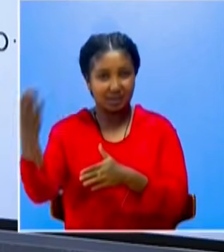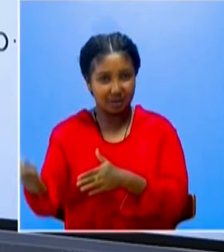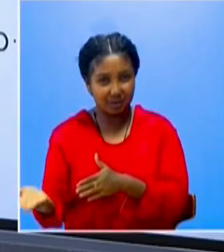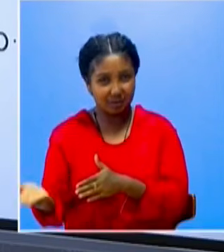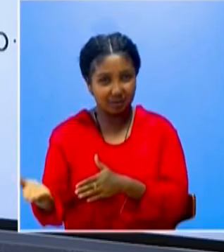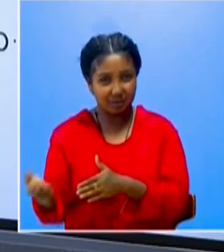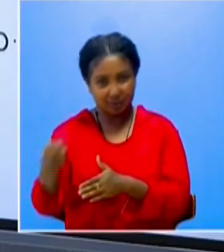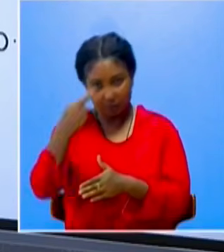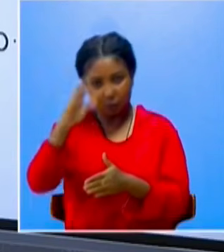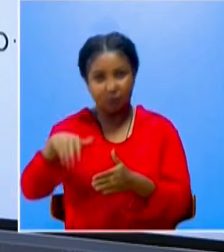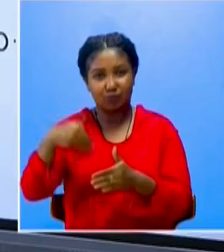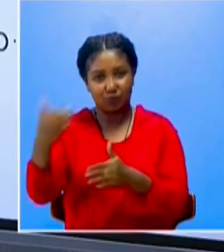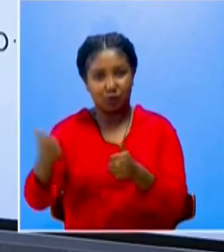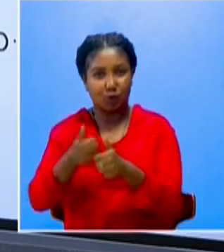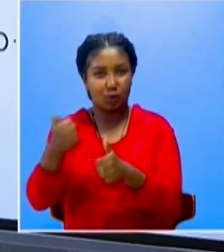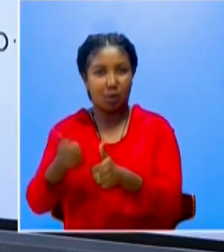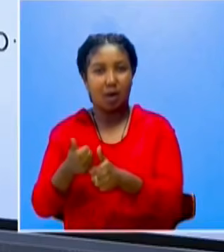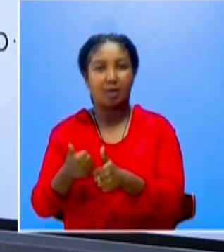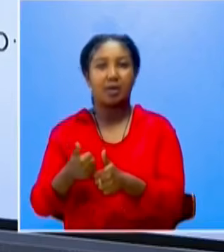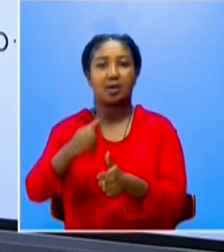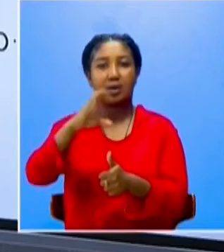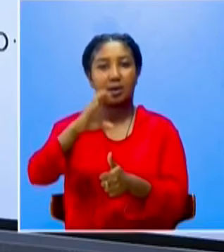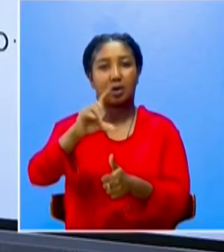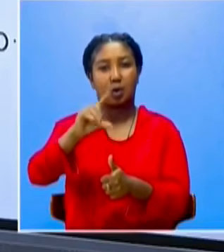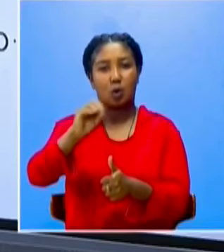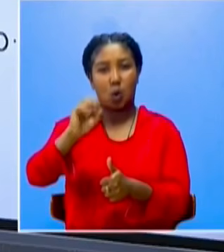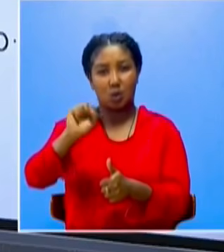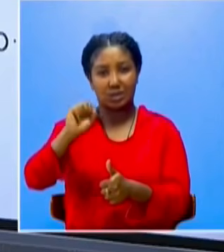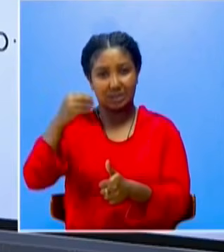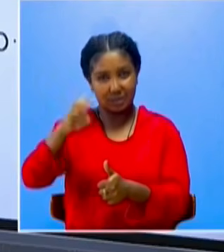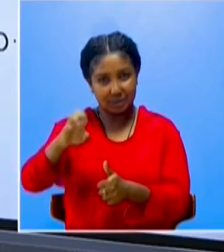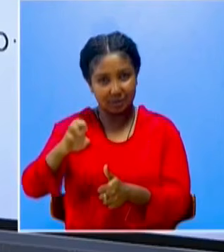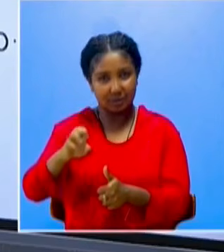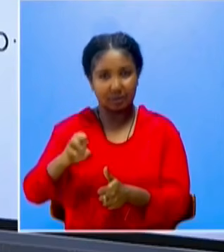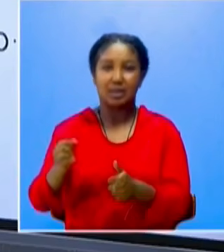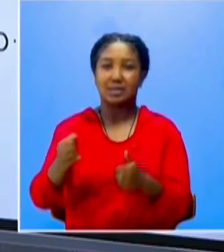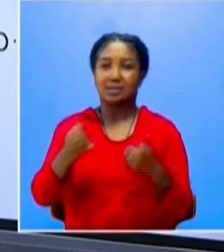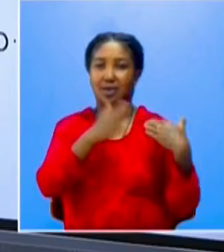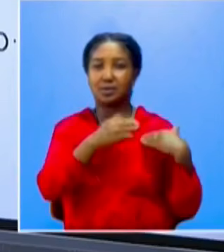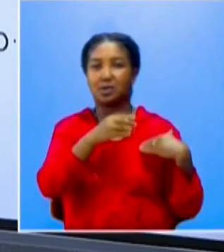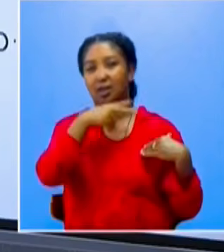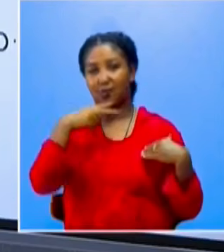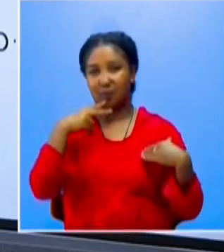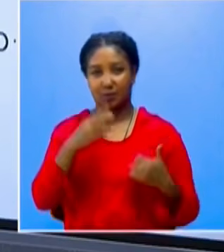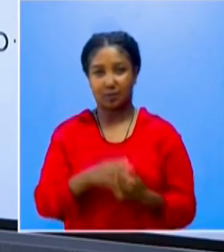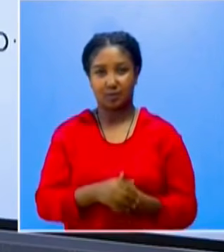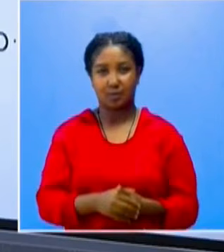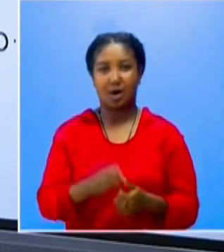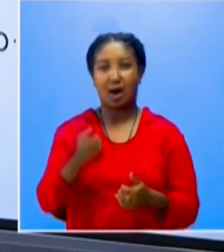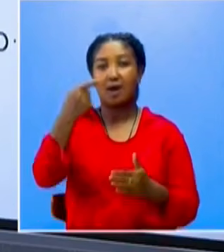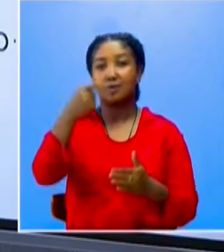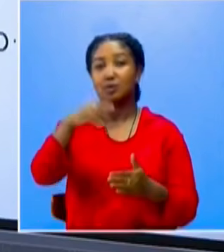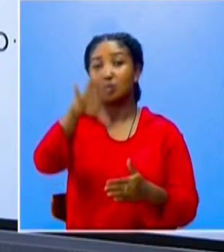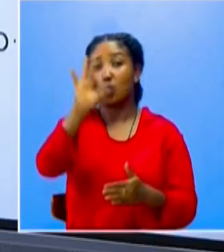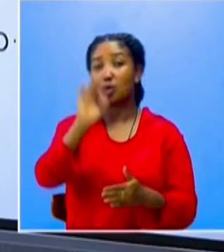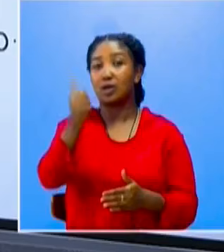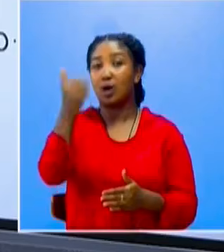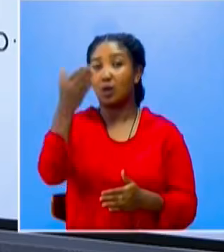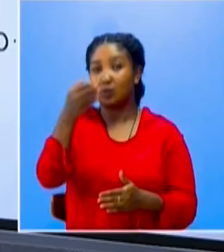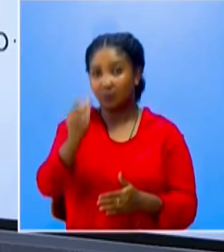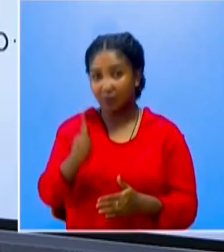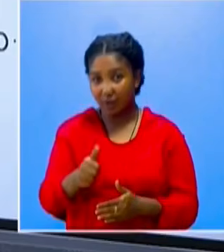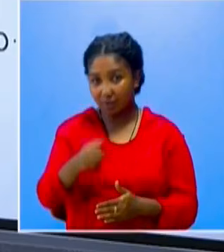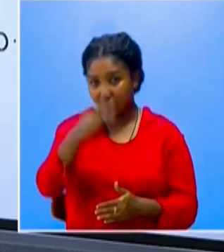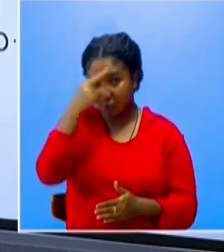said that because is followed by a clause, we come up with a subject and a verb. I scored 10 out of 10 because